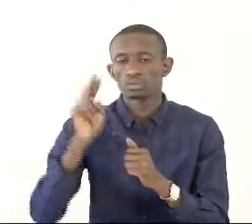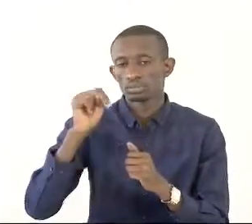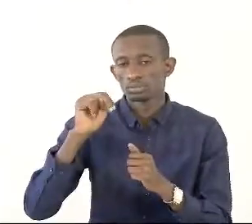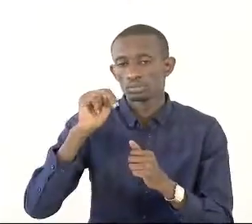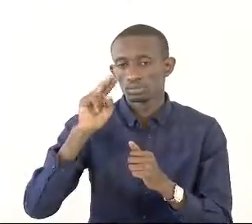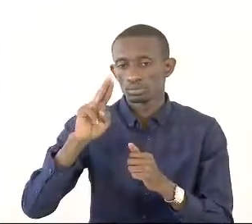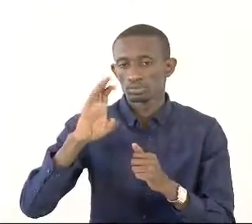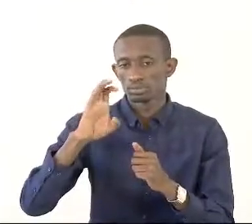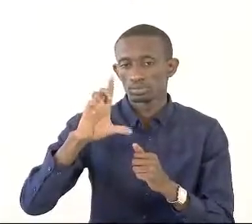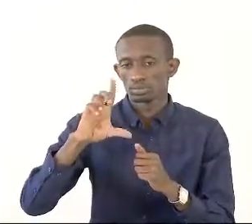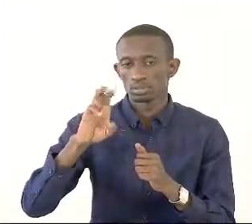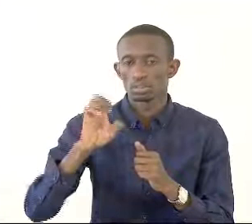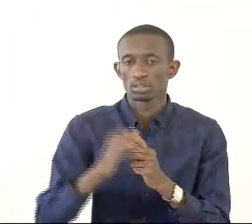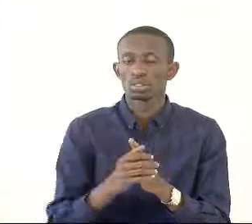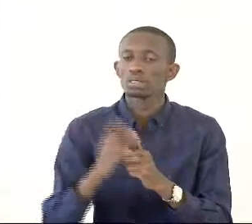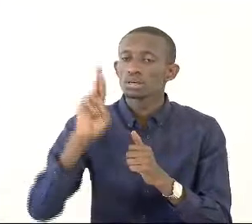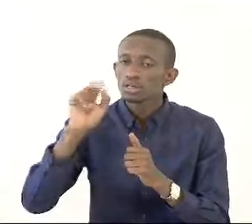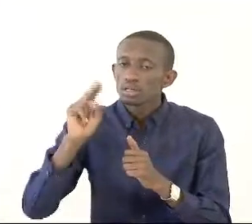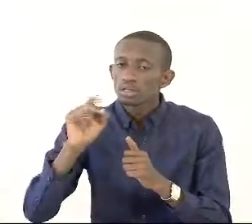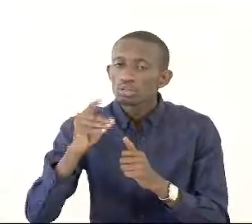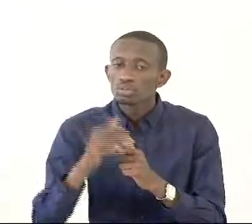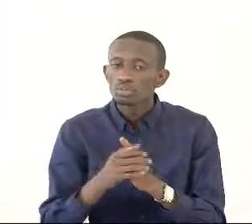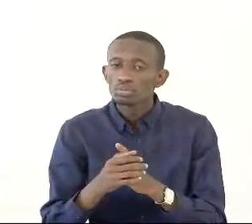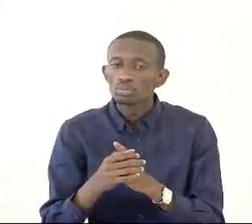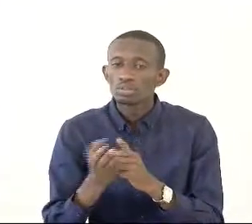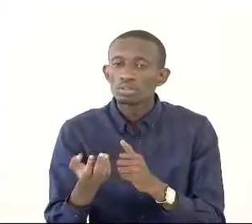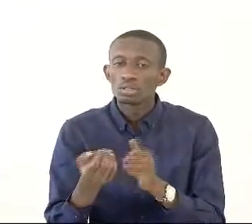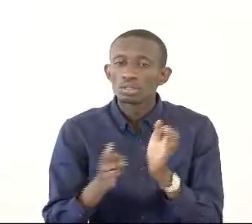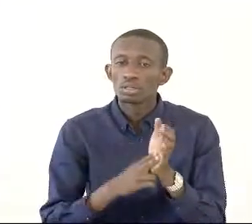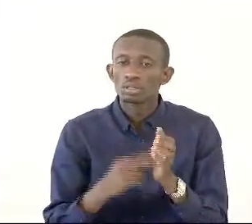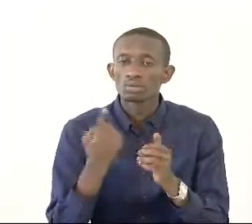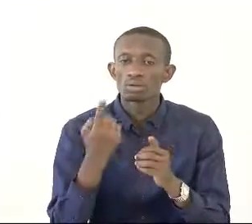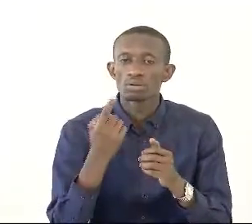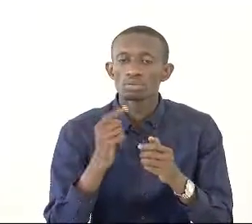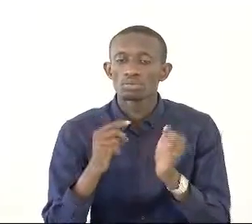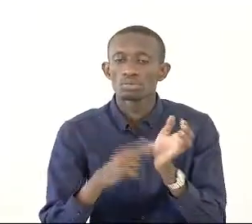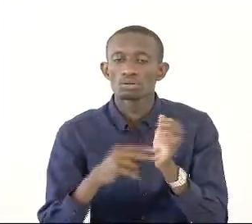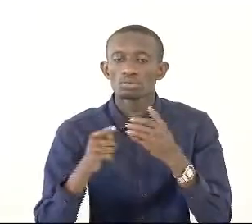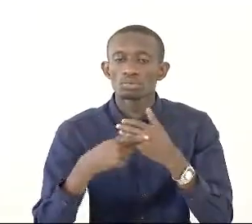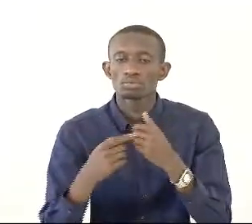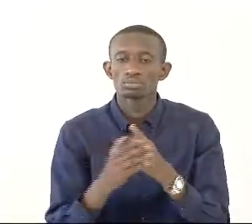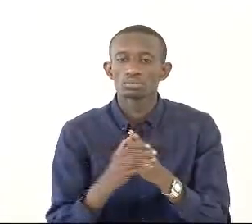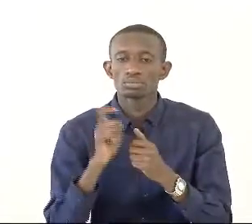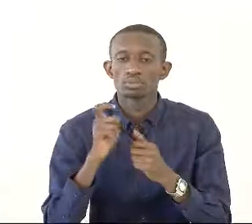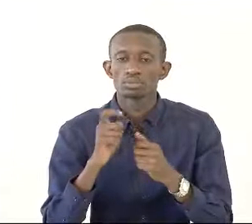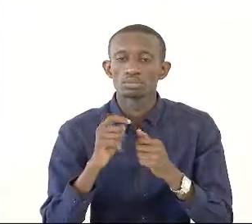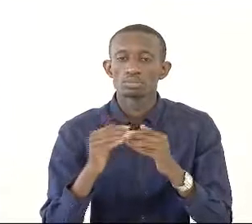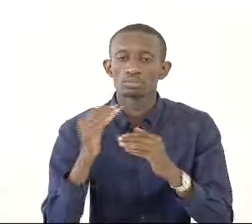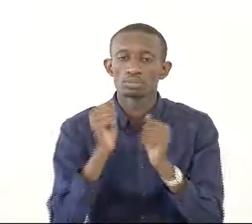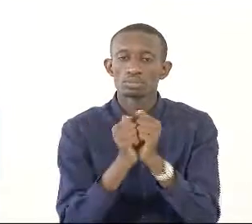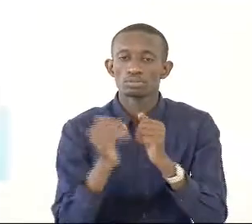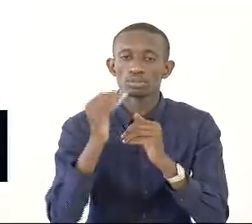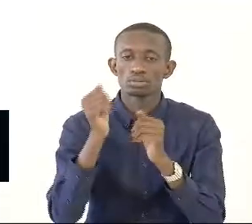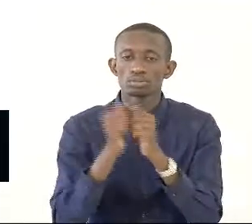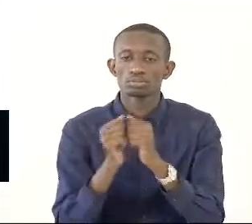radioisotope is 1.1 times 10 power 14 becquerel. Calculate the probability of the decay of